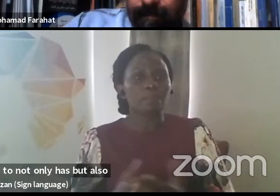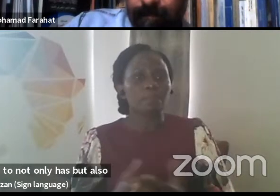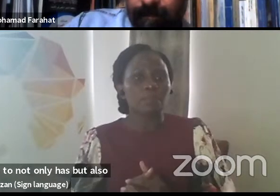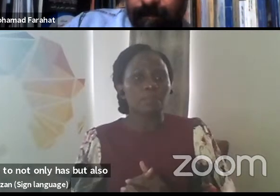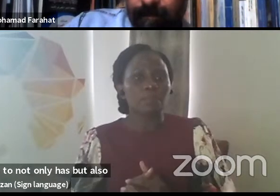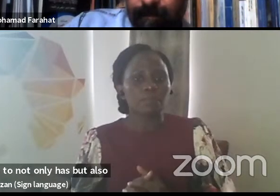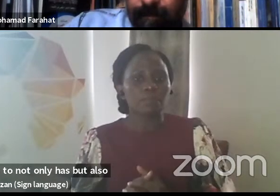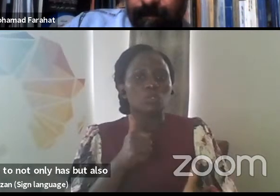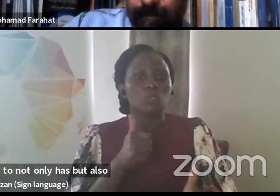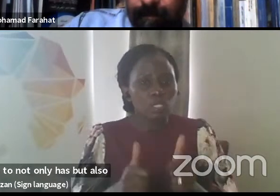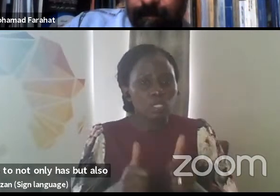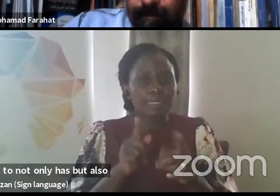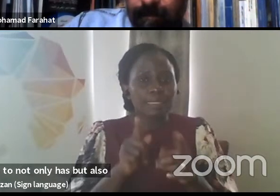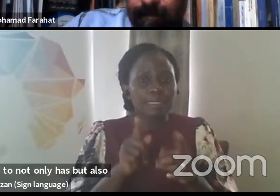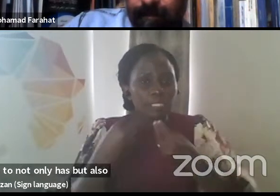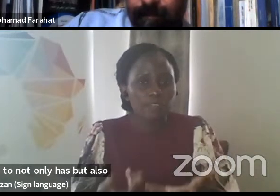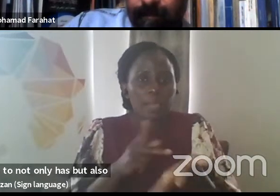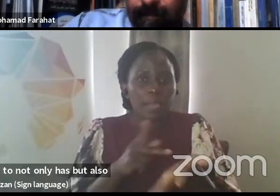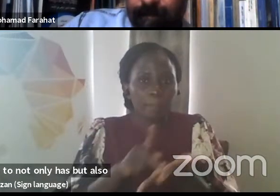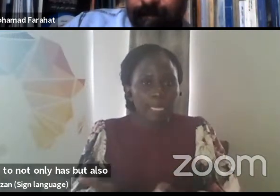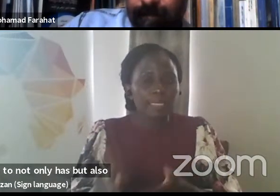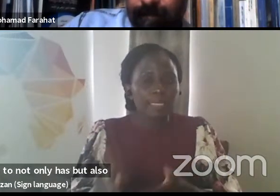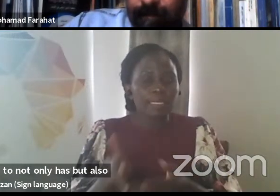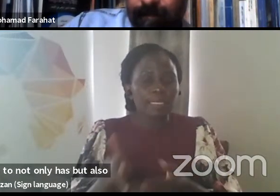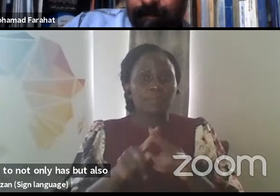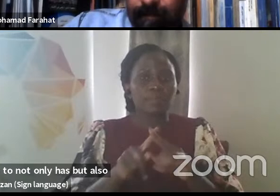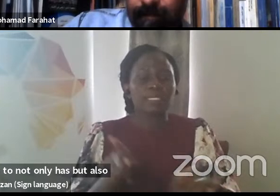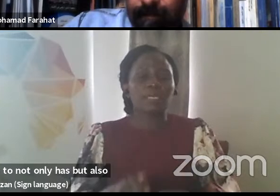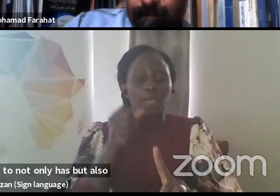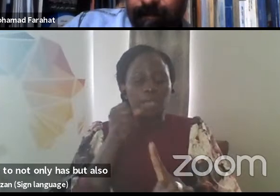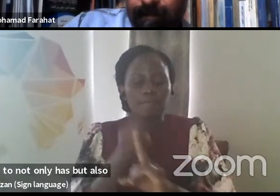and keep track of the activities of the